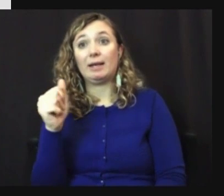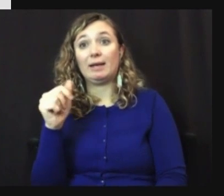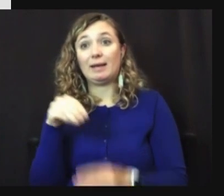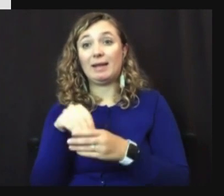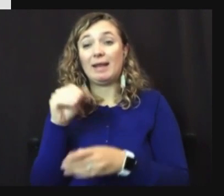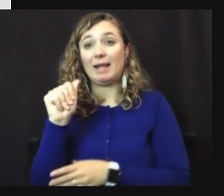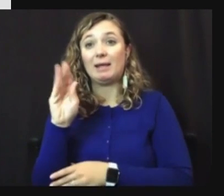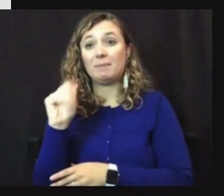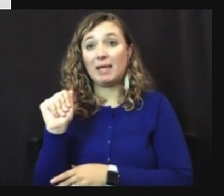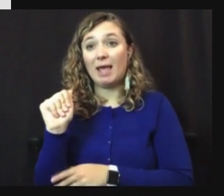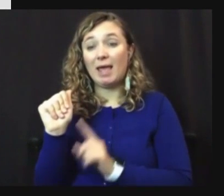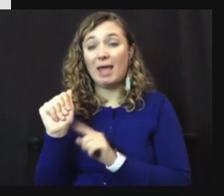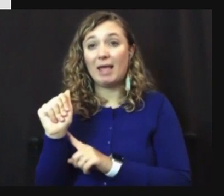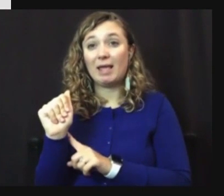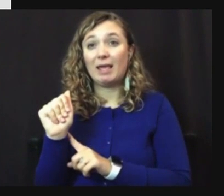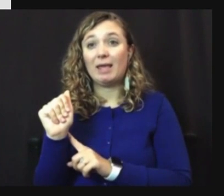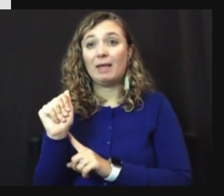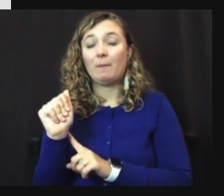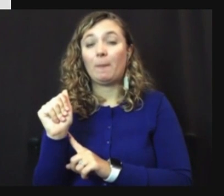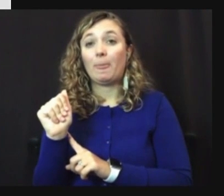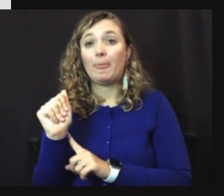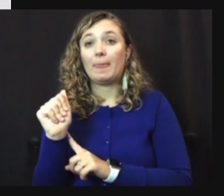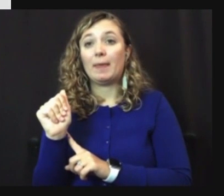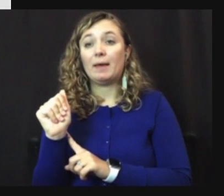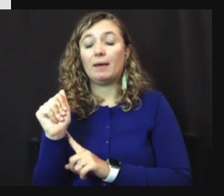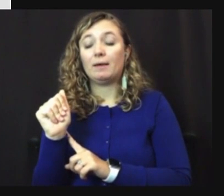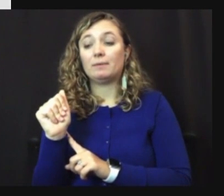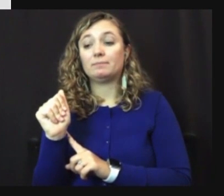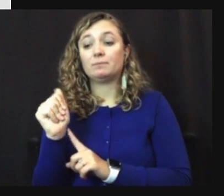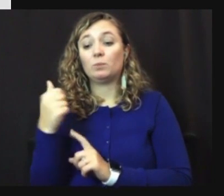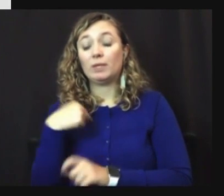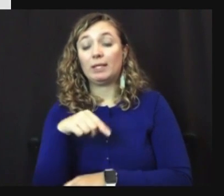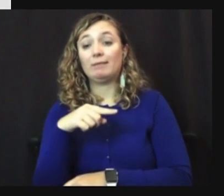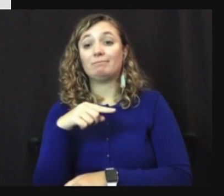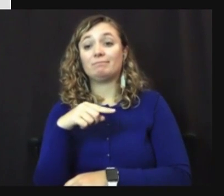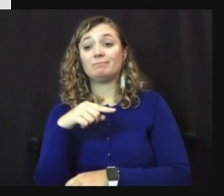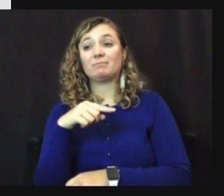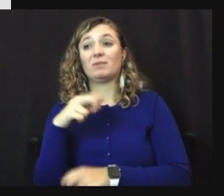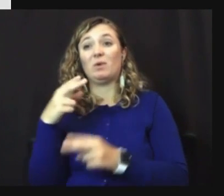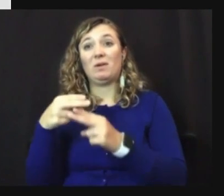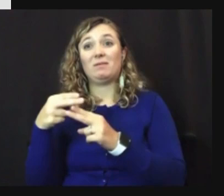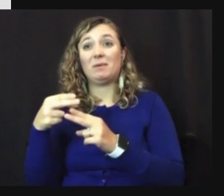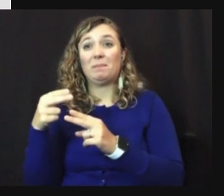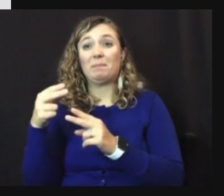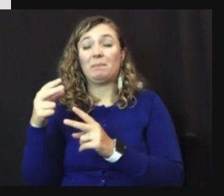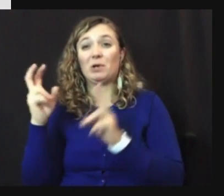get into the ways that we are grooming a child in order to,